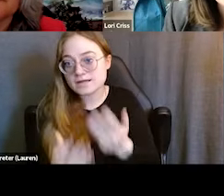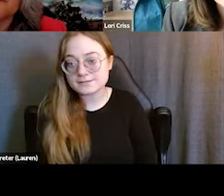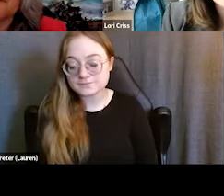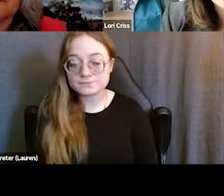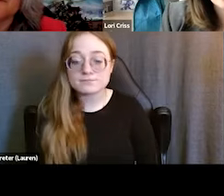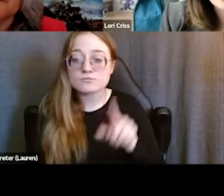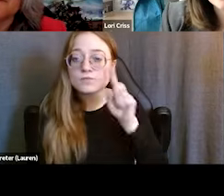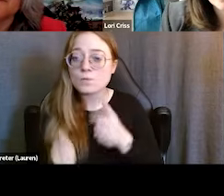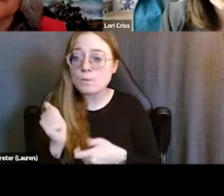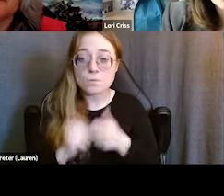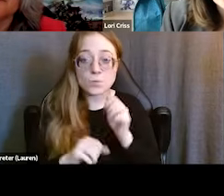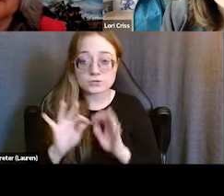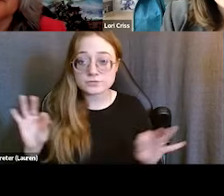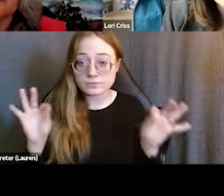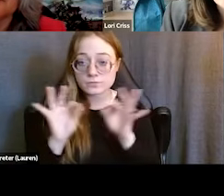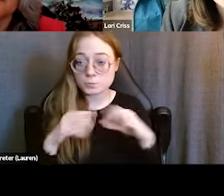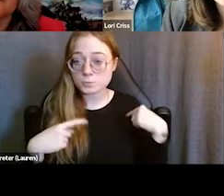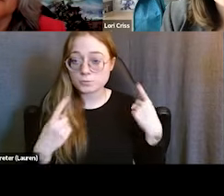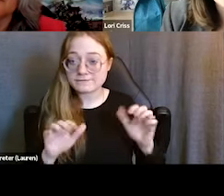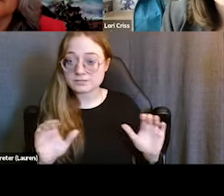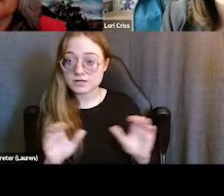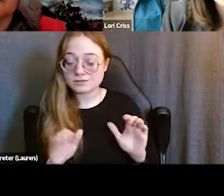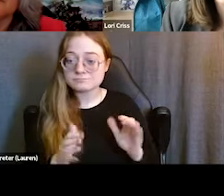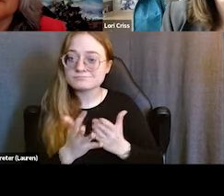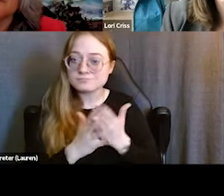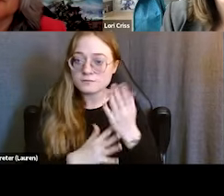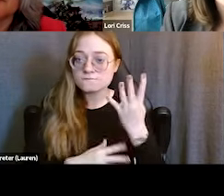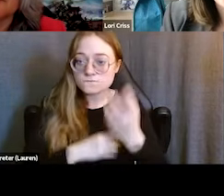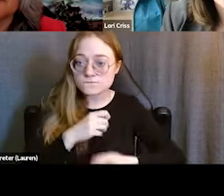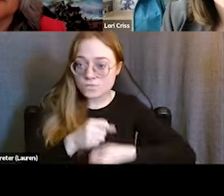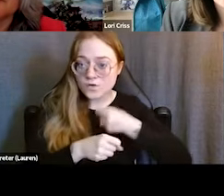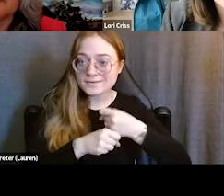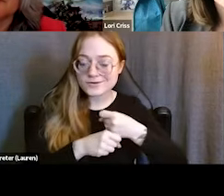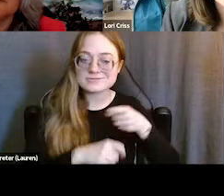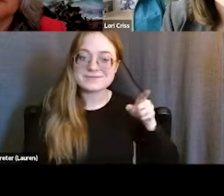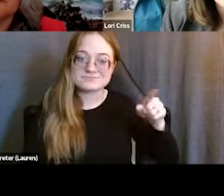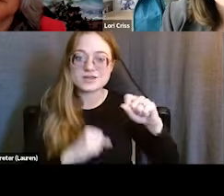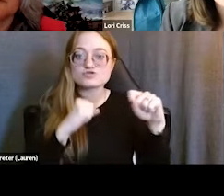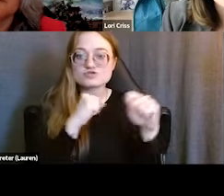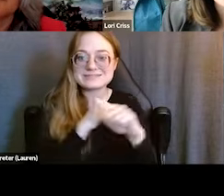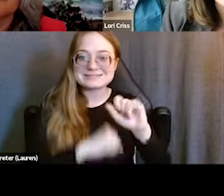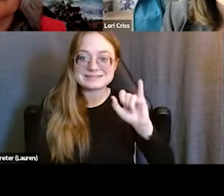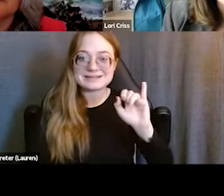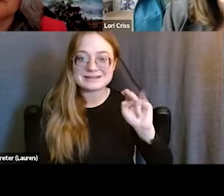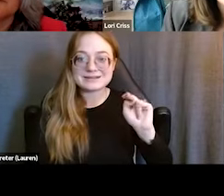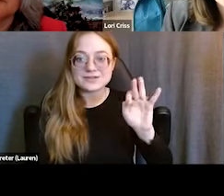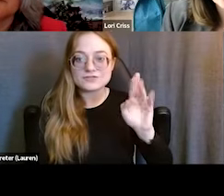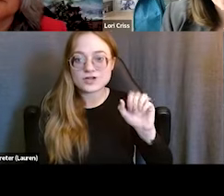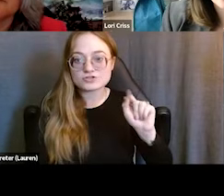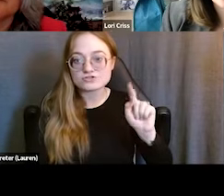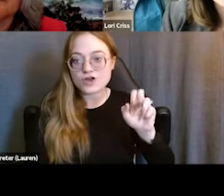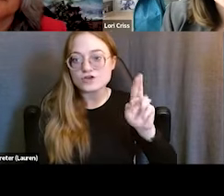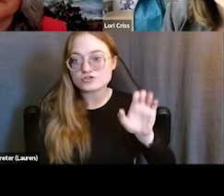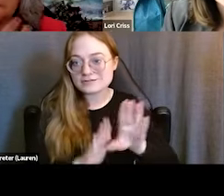most important thing that we've done over the past 4 years is this strategic infrastructure development. The